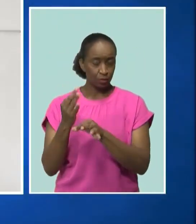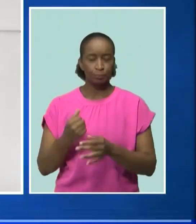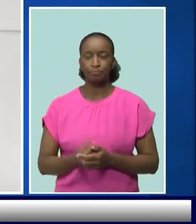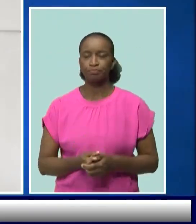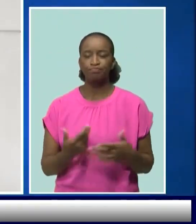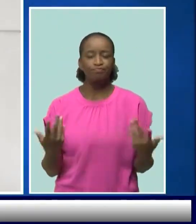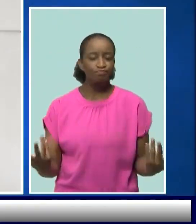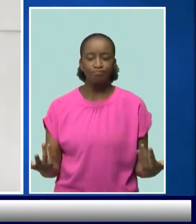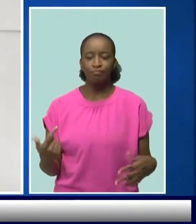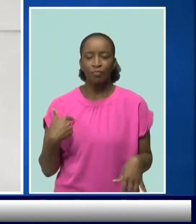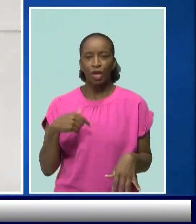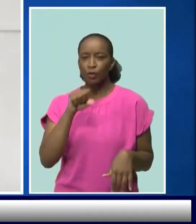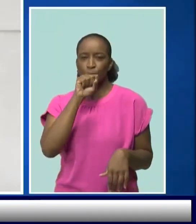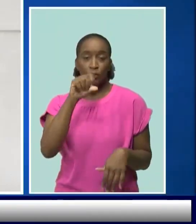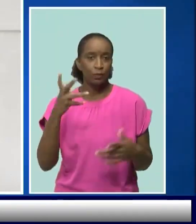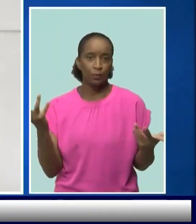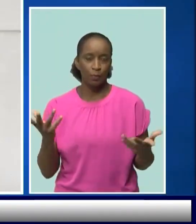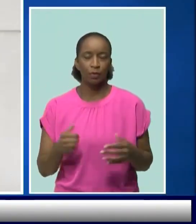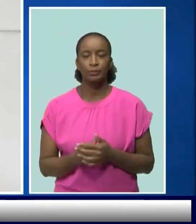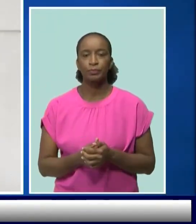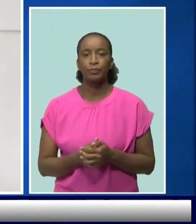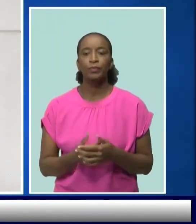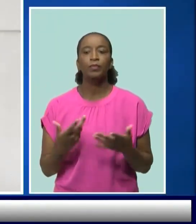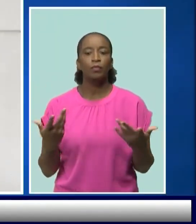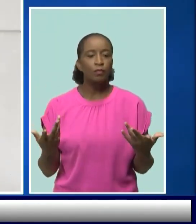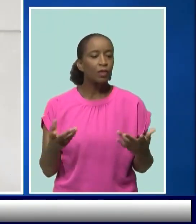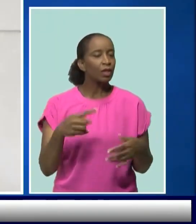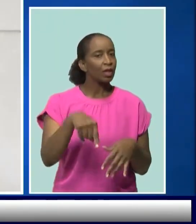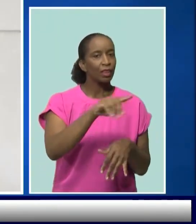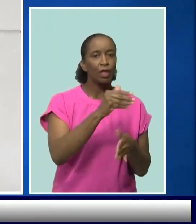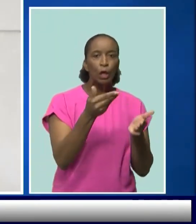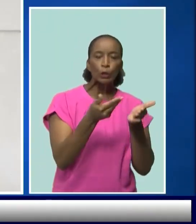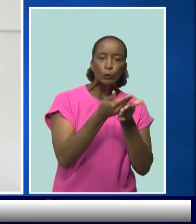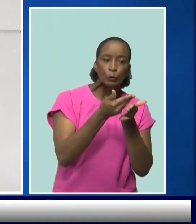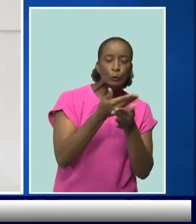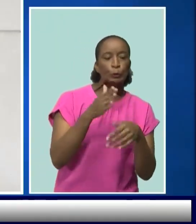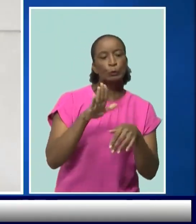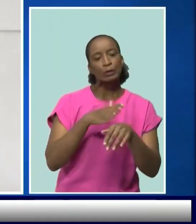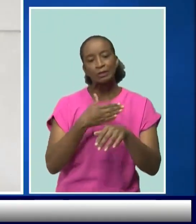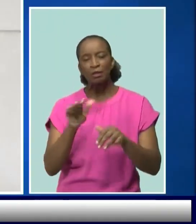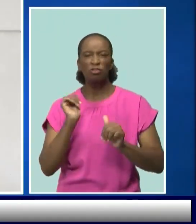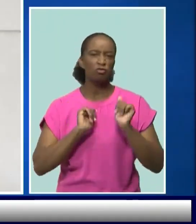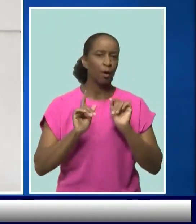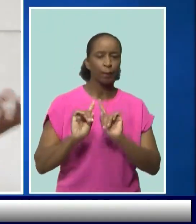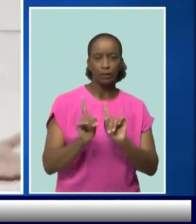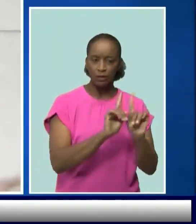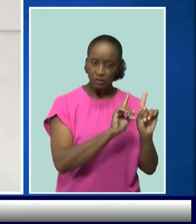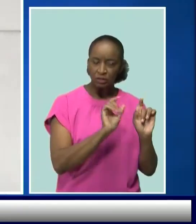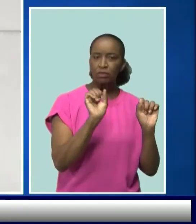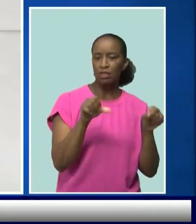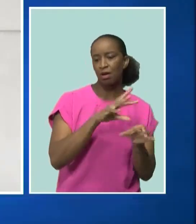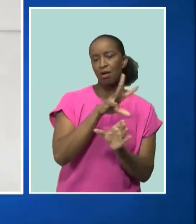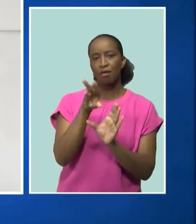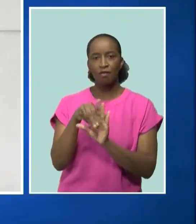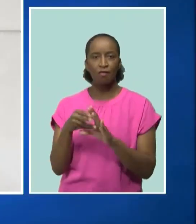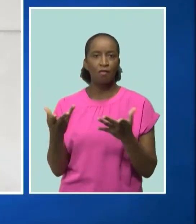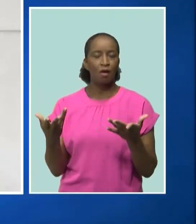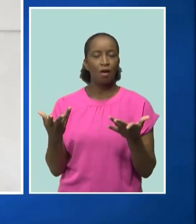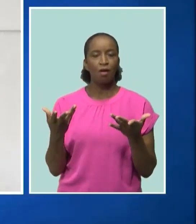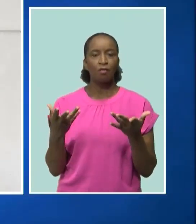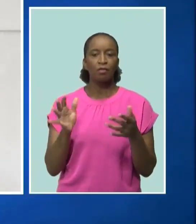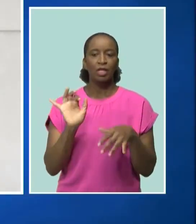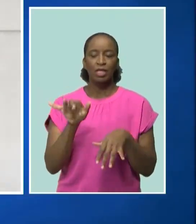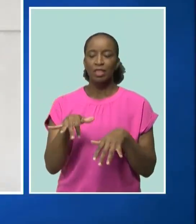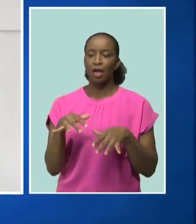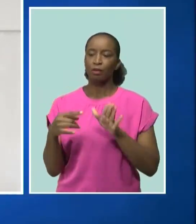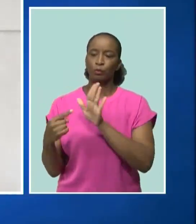Gospel Fest does is that it makes space for new voices and new artists and put them on the biggest stage when it brings it to